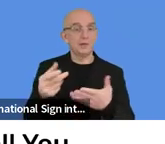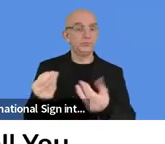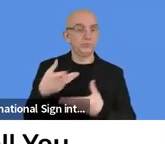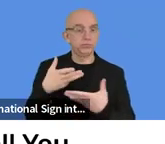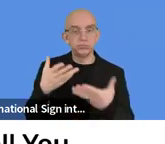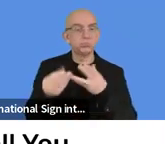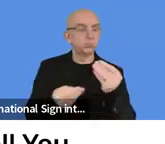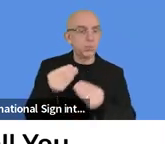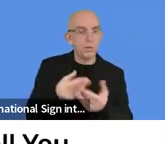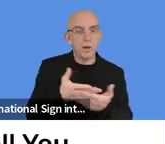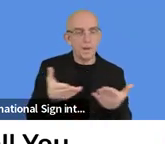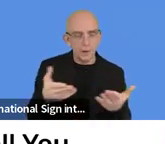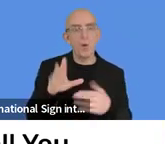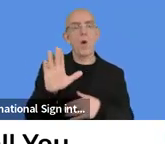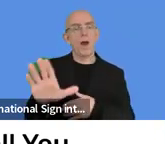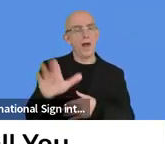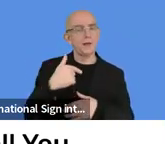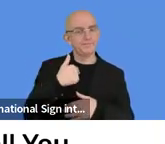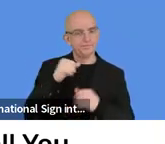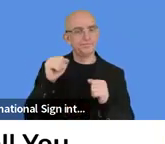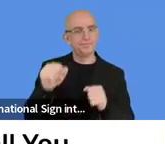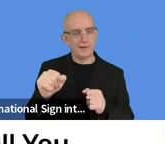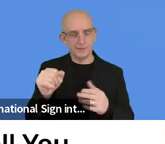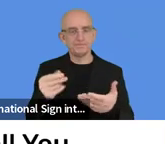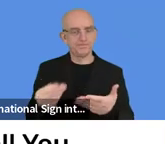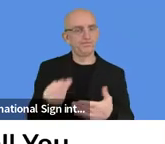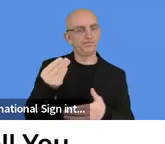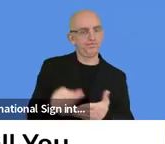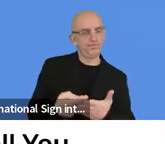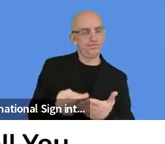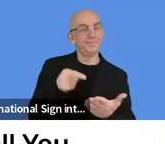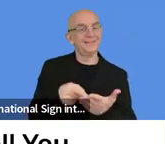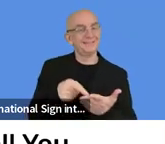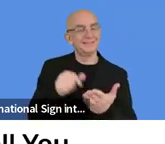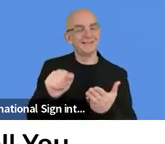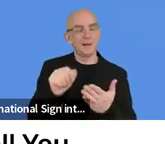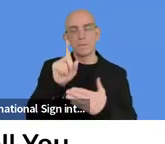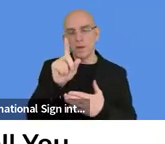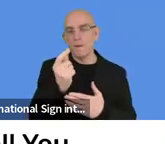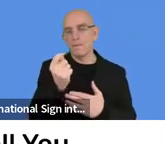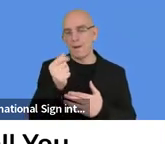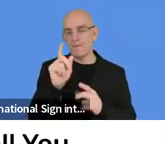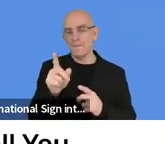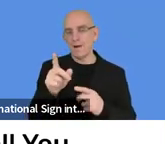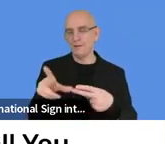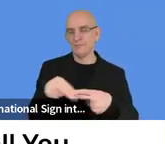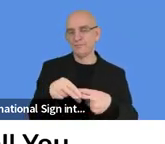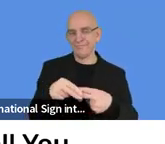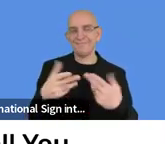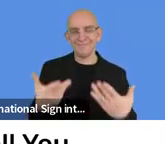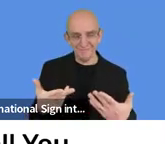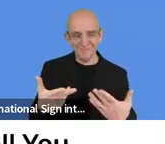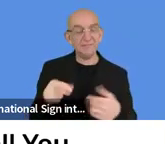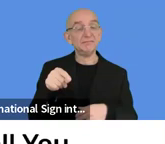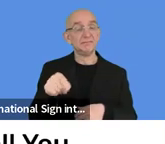well, you know, here's what I could do to fix that problem, if they're objecting to that, if they say, no, that wouldn't work because of this, why, or this reason,